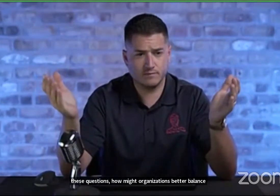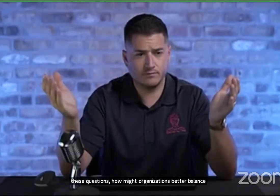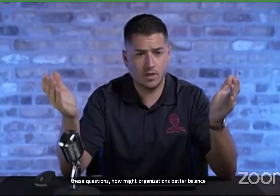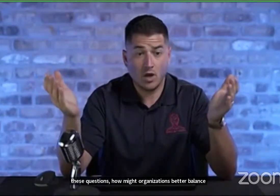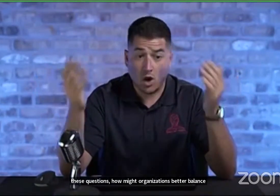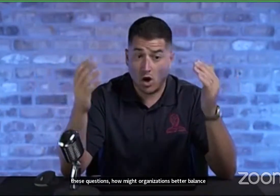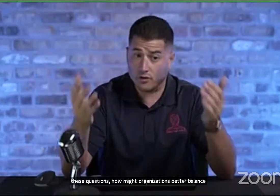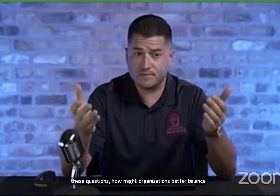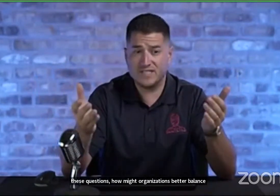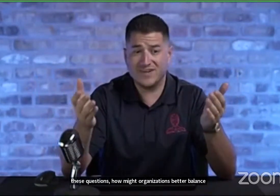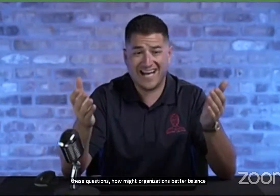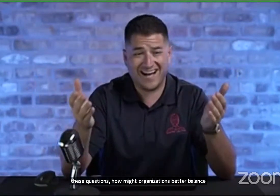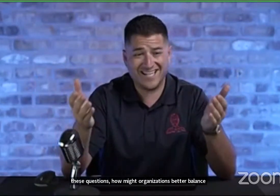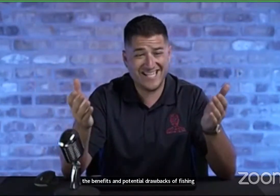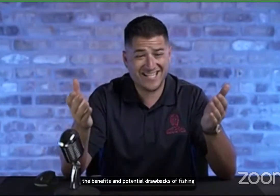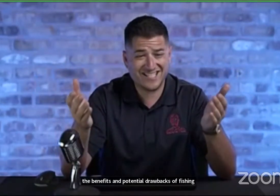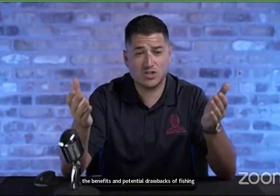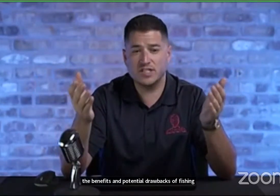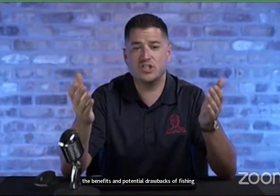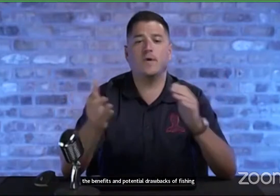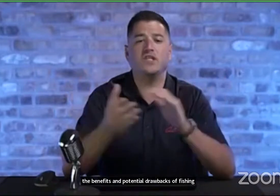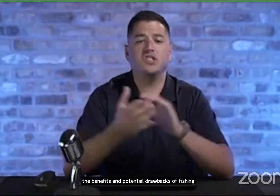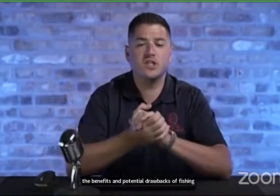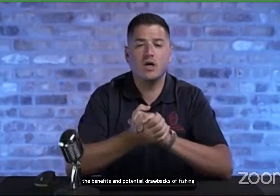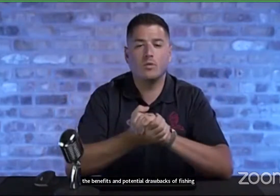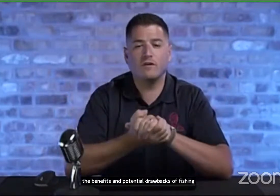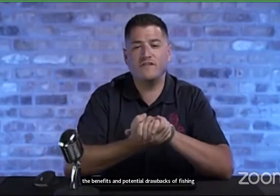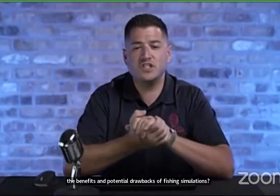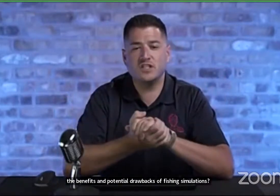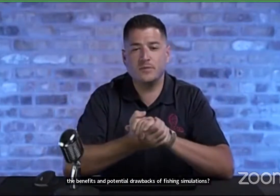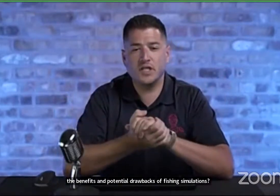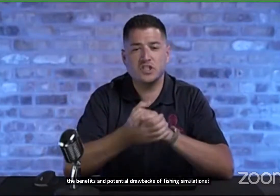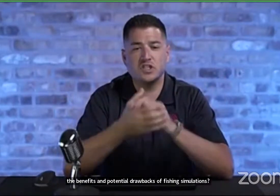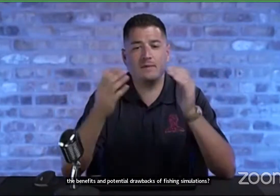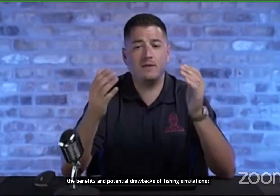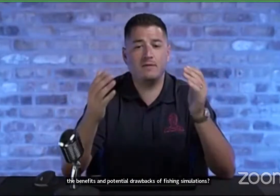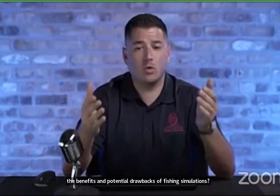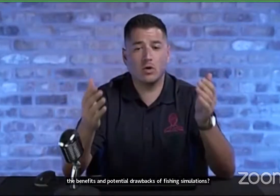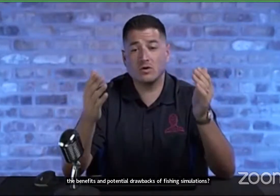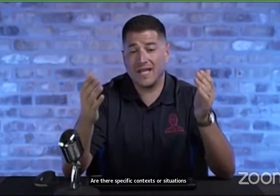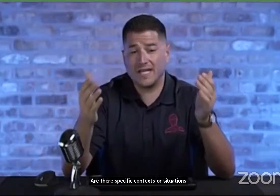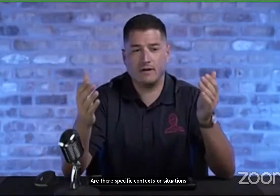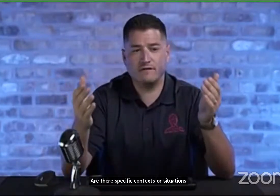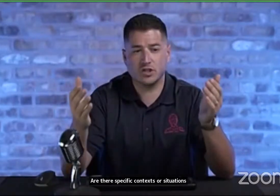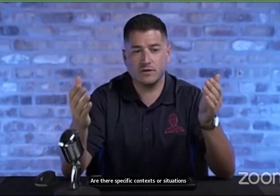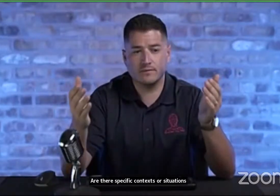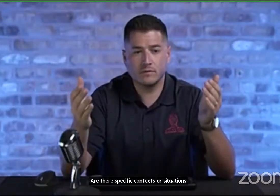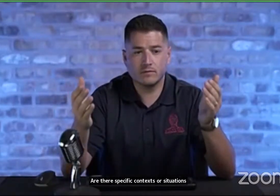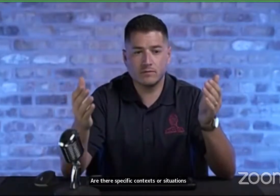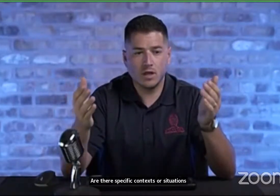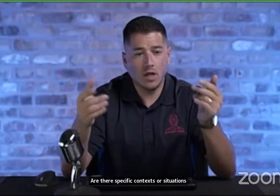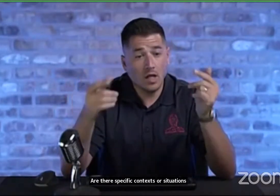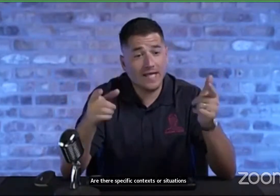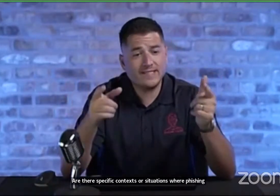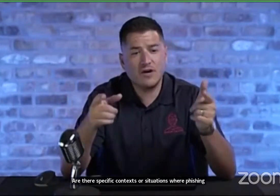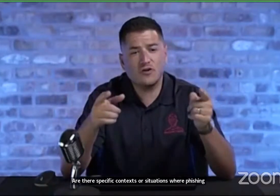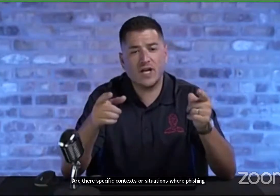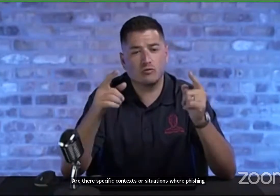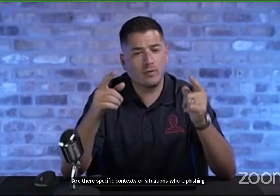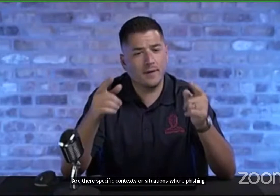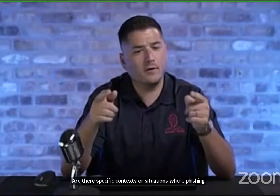simulations Are there specific contexts or situations where efficient simulations might be more or less beneficial